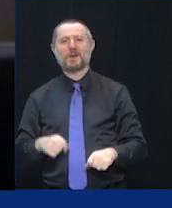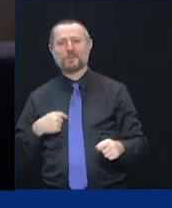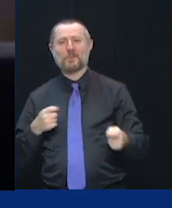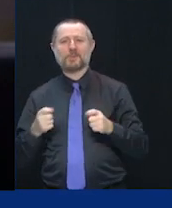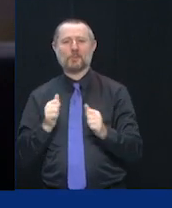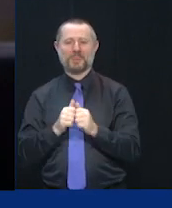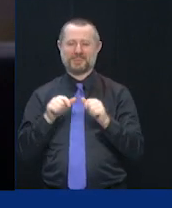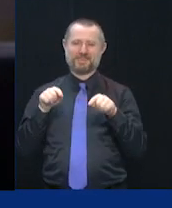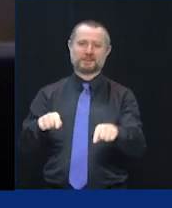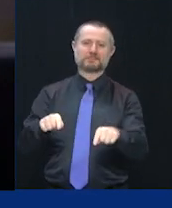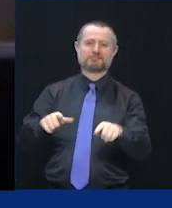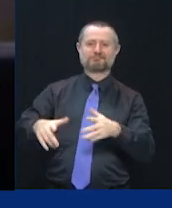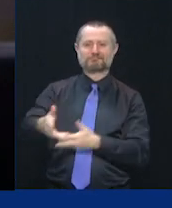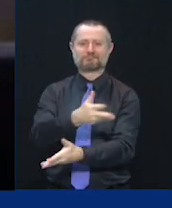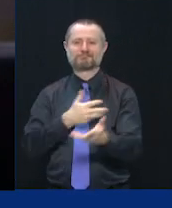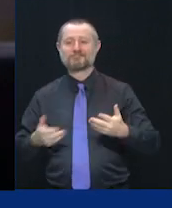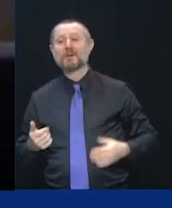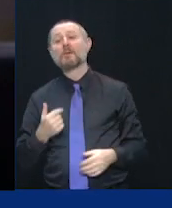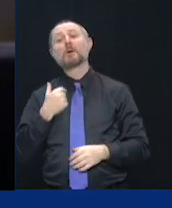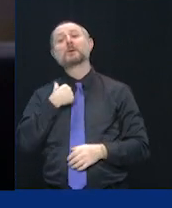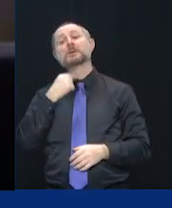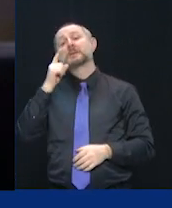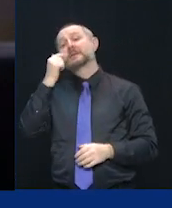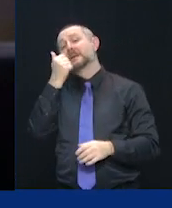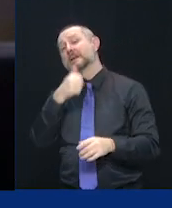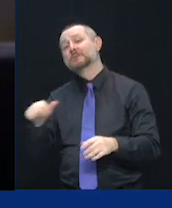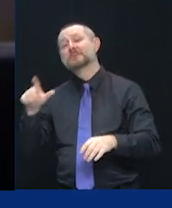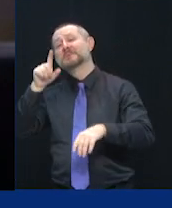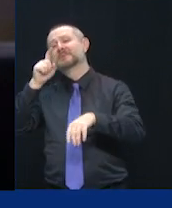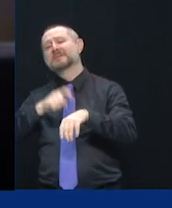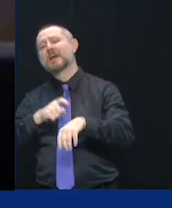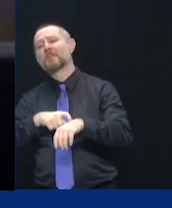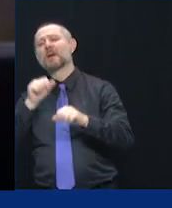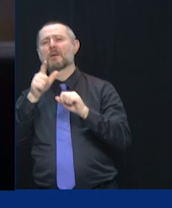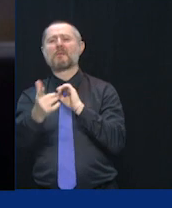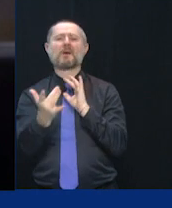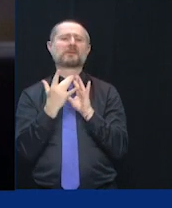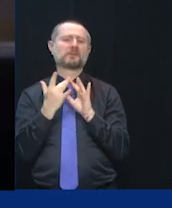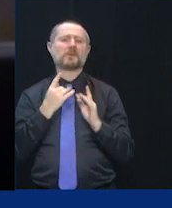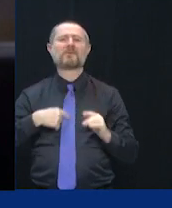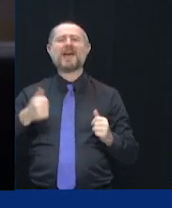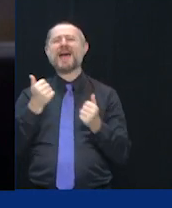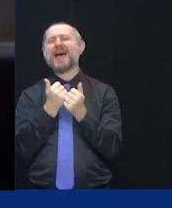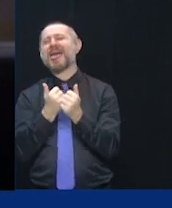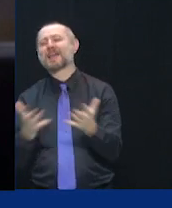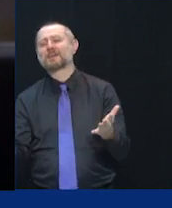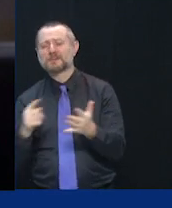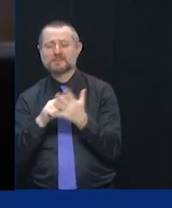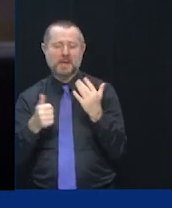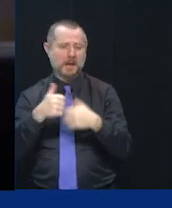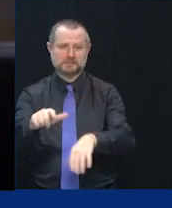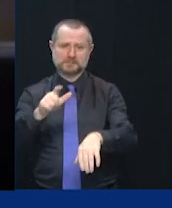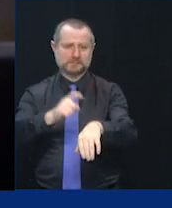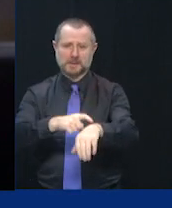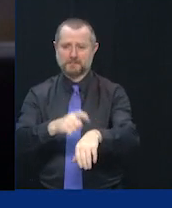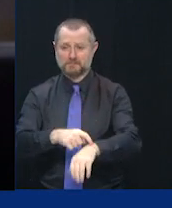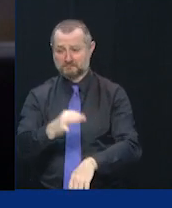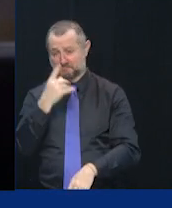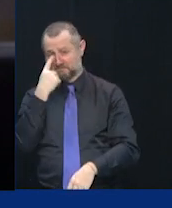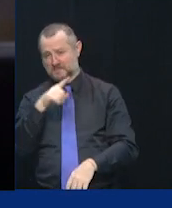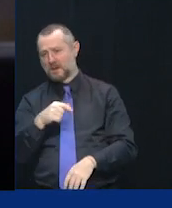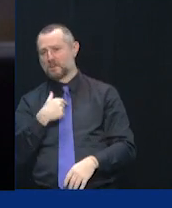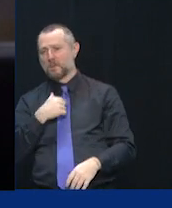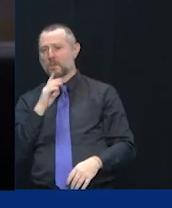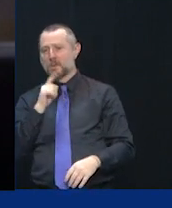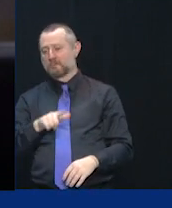every day. So please don't ever hesitate to call upon us for anything. And if it's okay with you, I'd like Aaron